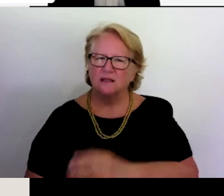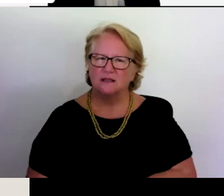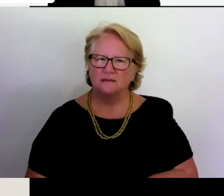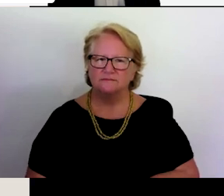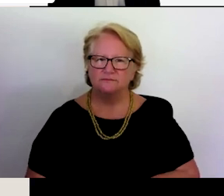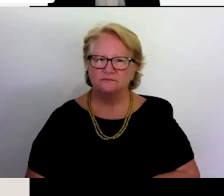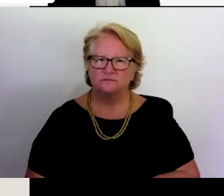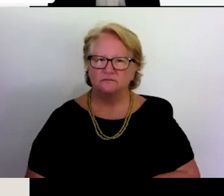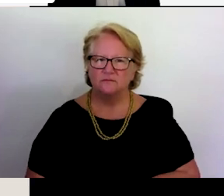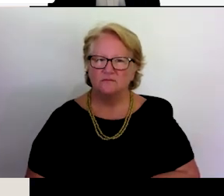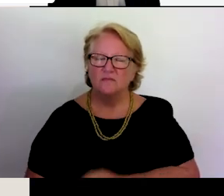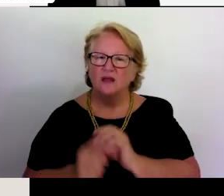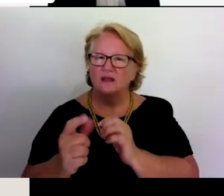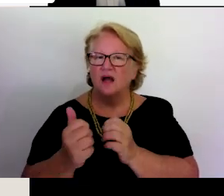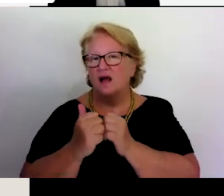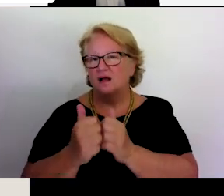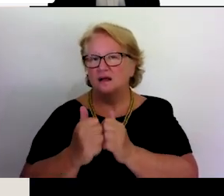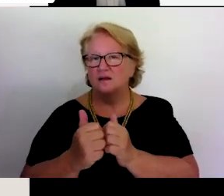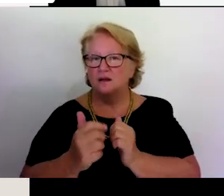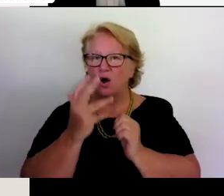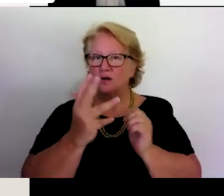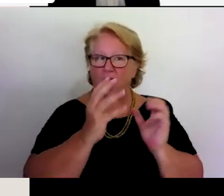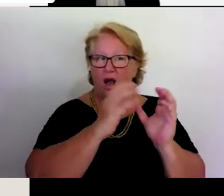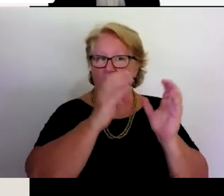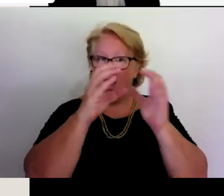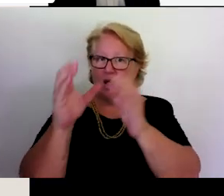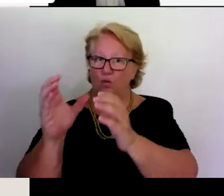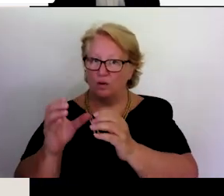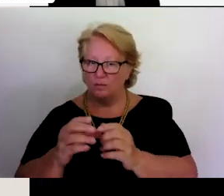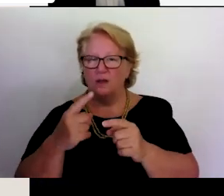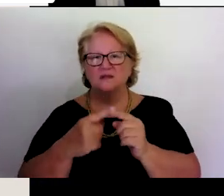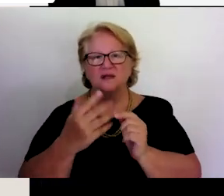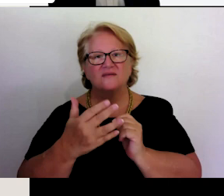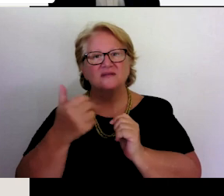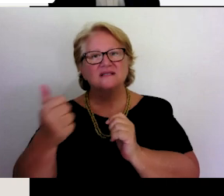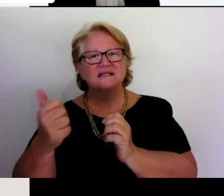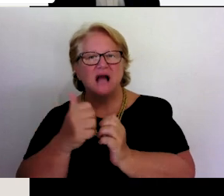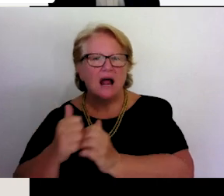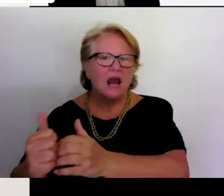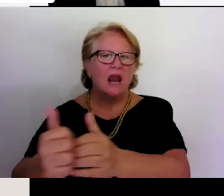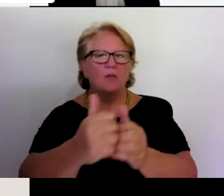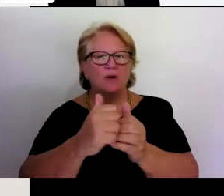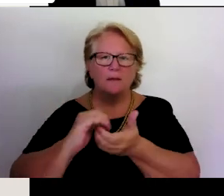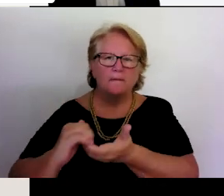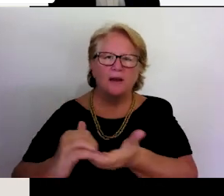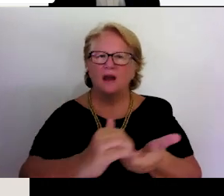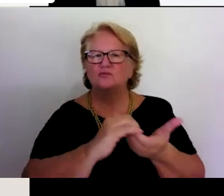It's a partnership between 9 consortium members and 56 partnering and collaborating